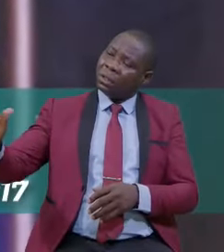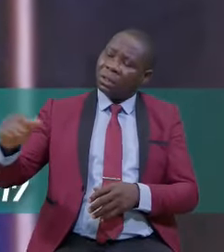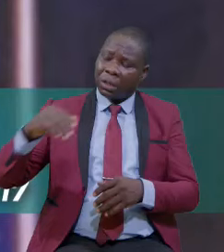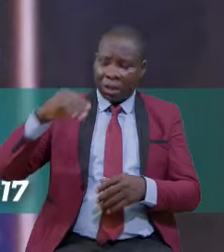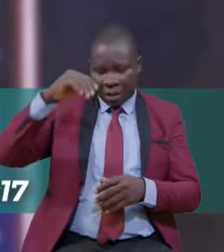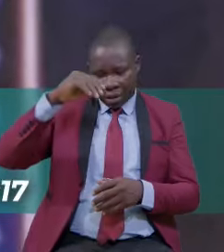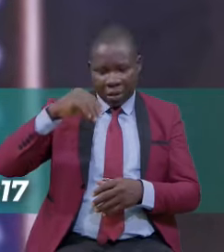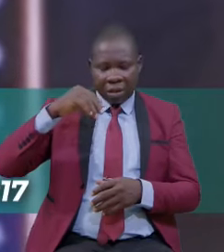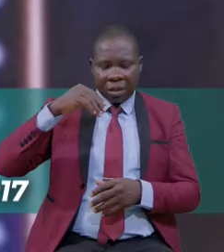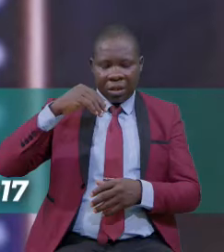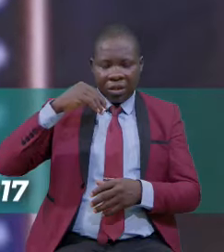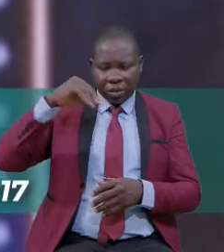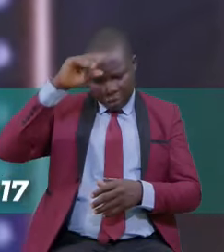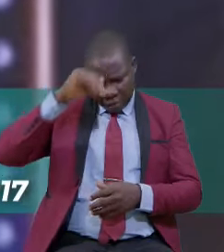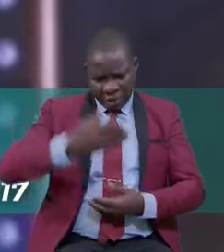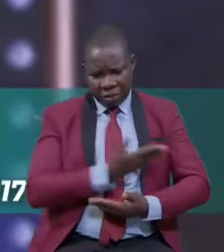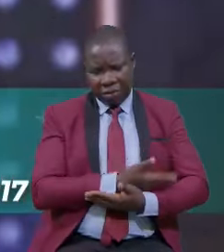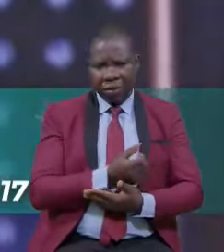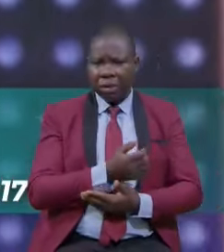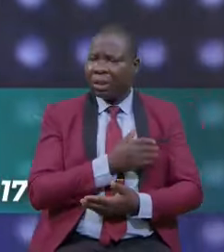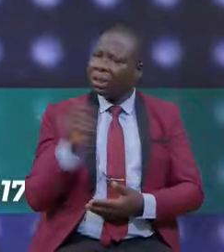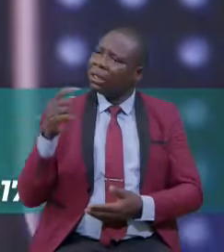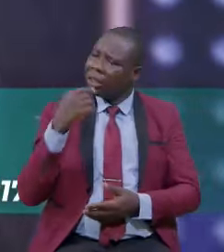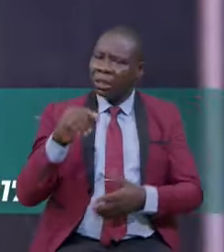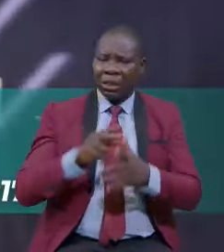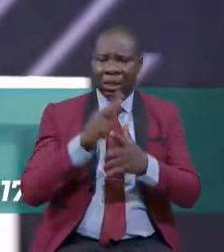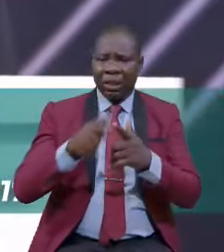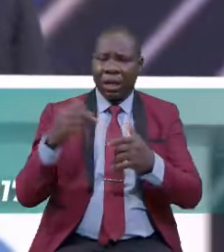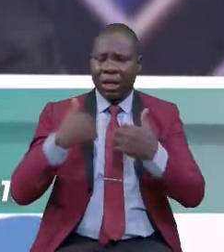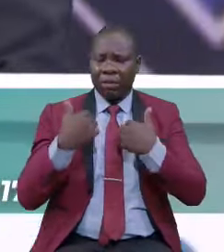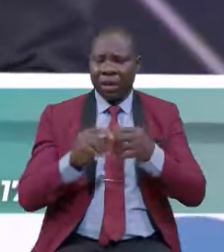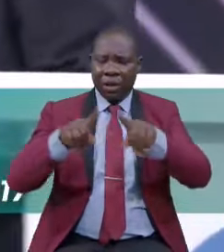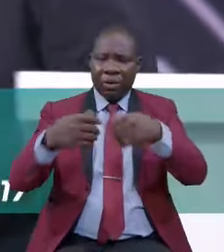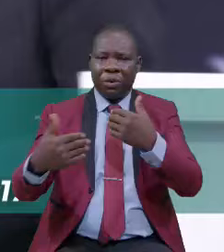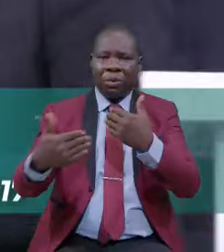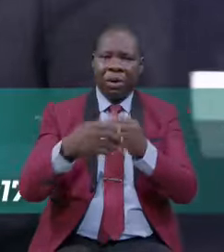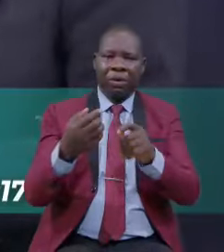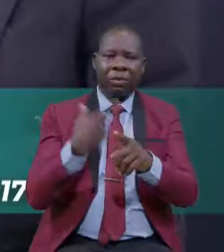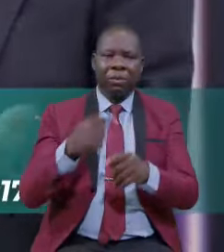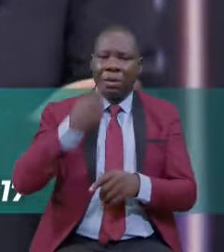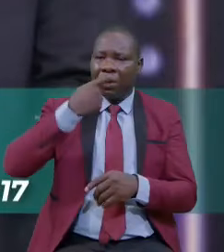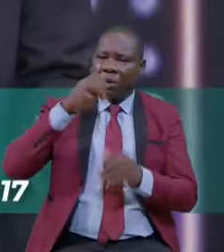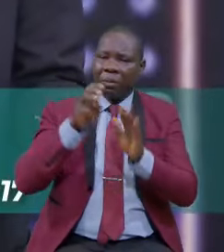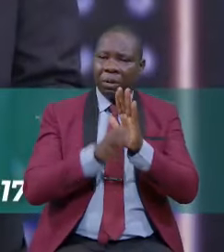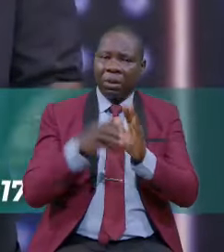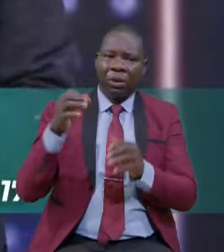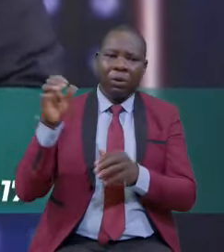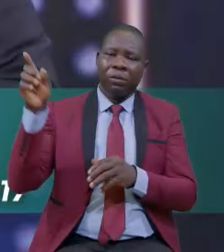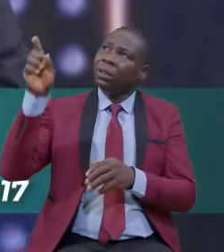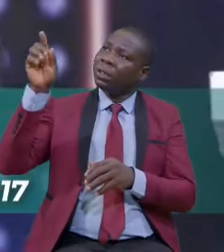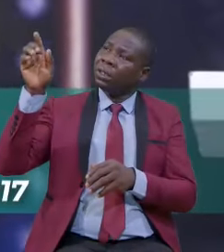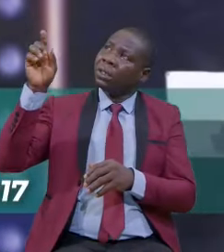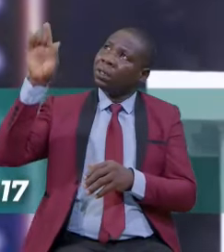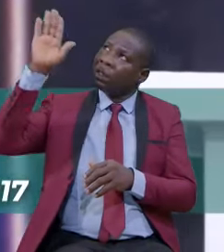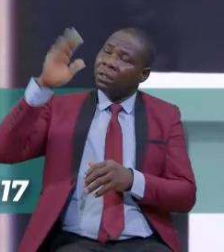gone back from the commandment of his house. The people that couldn't talk to me before and they respected me when everything was